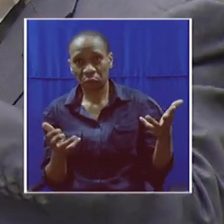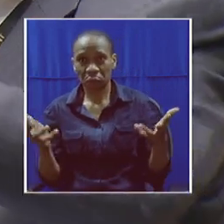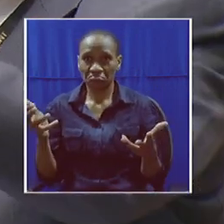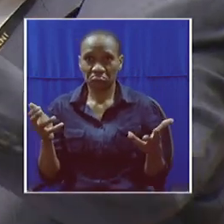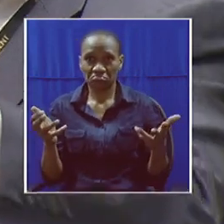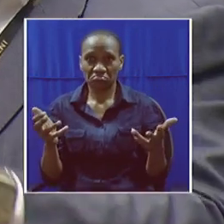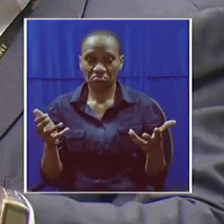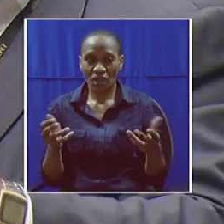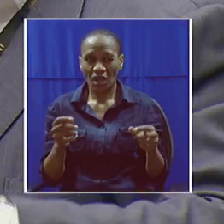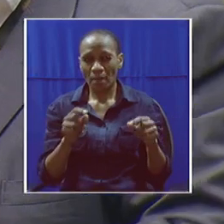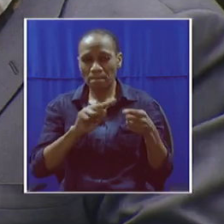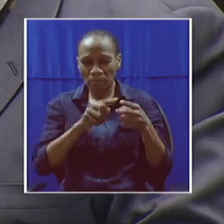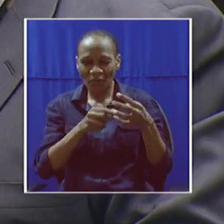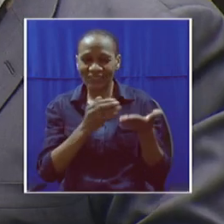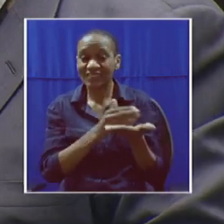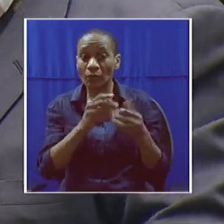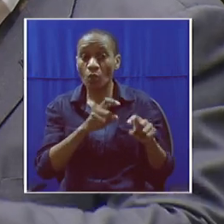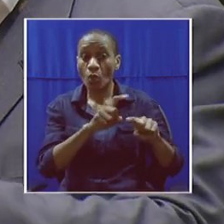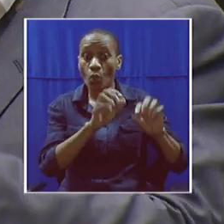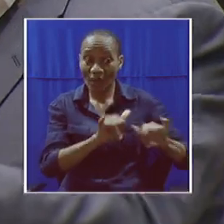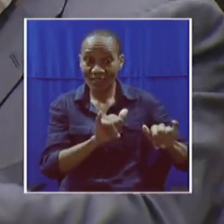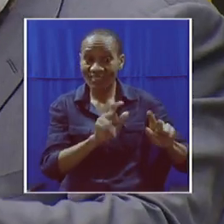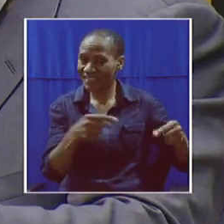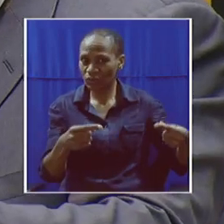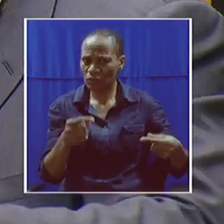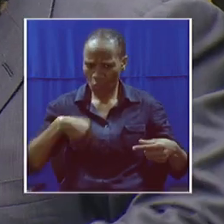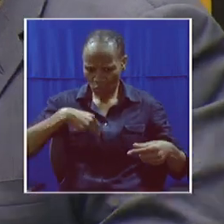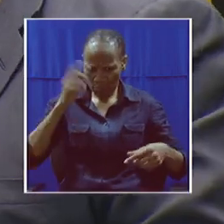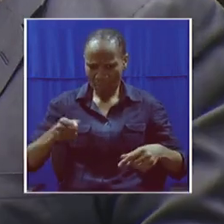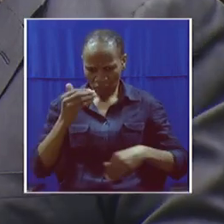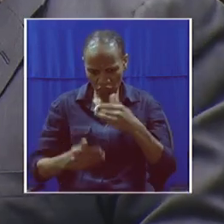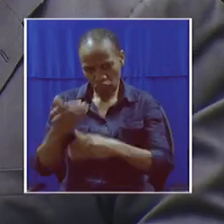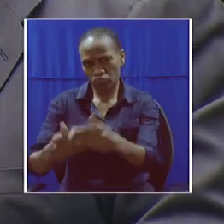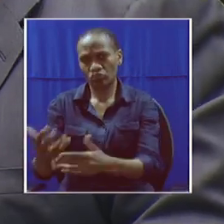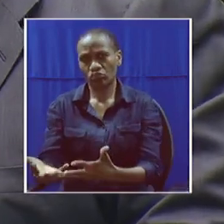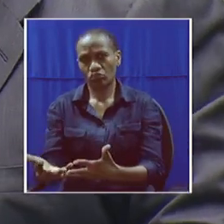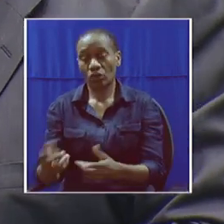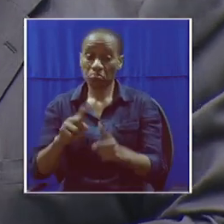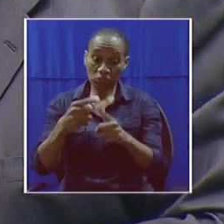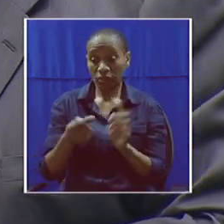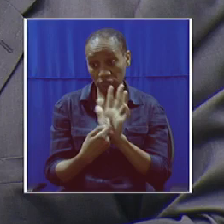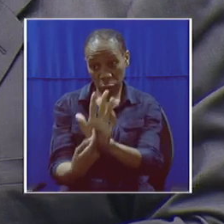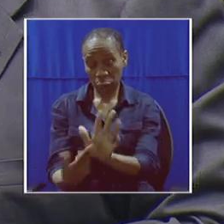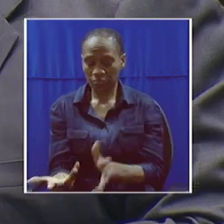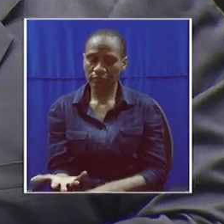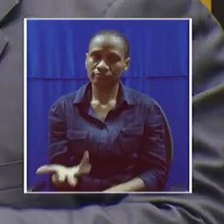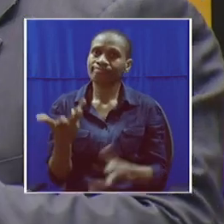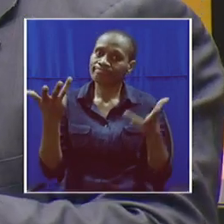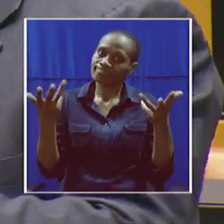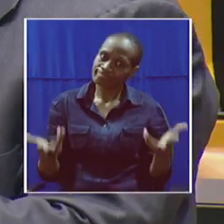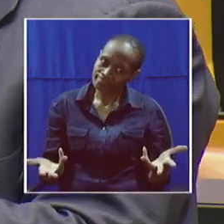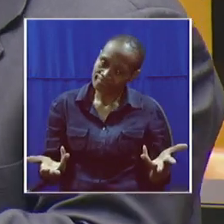can't wait we have to proceed Let me Give an example